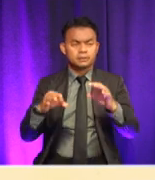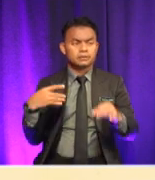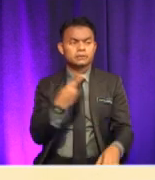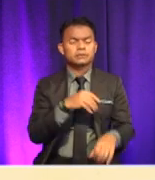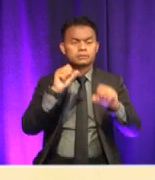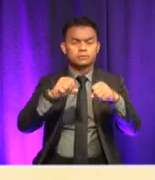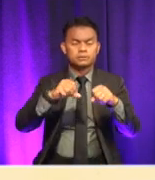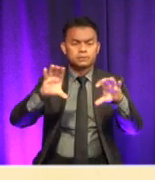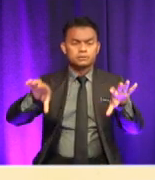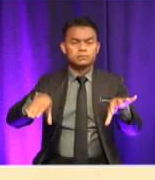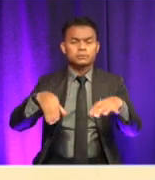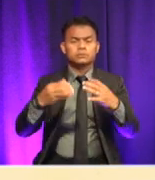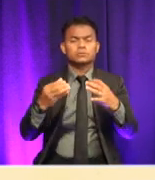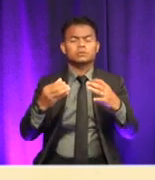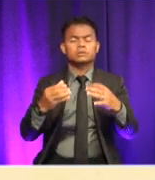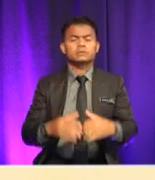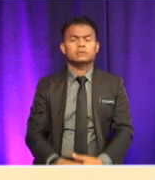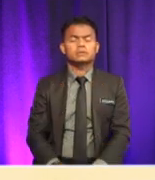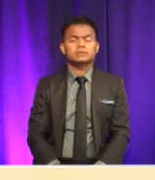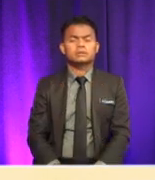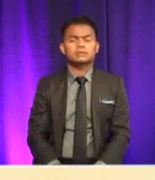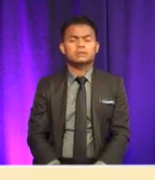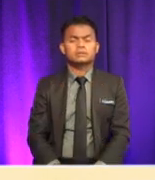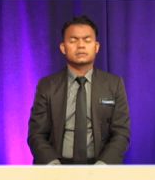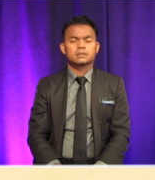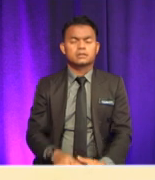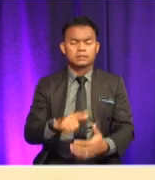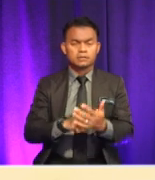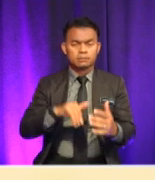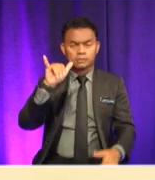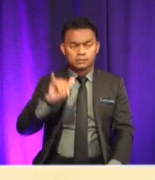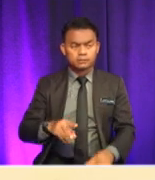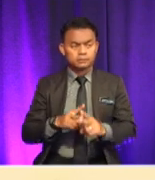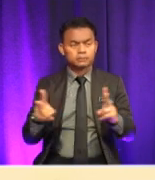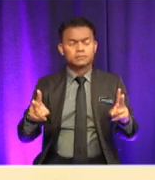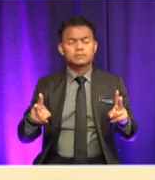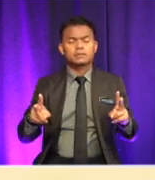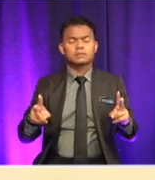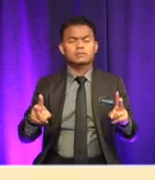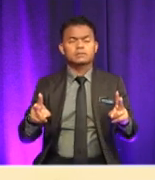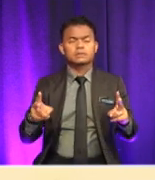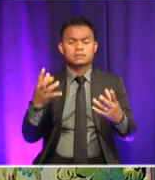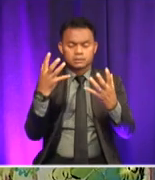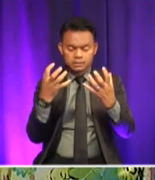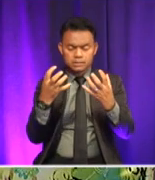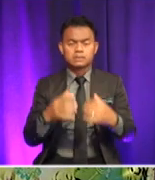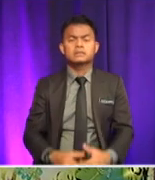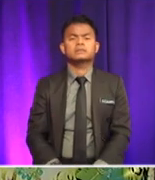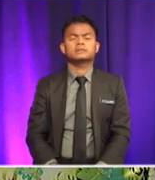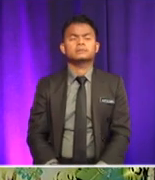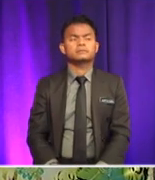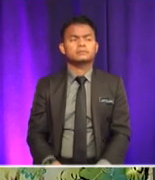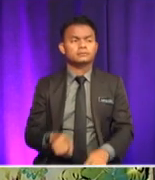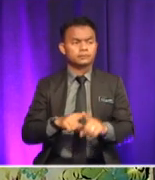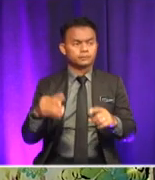cutting of tongue, feathered slash, these are very extreme punishments. But lo and behold, there's